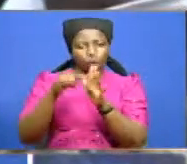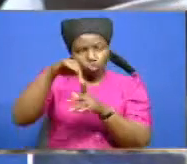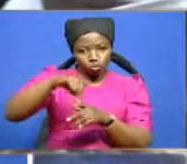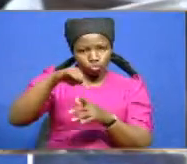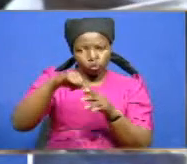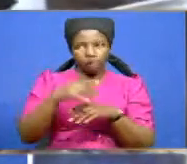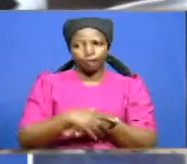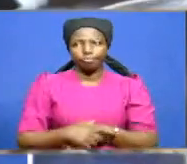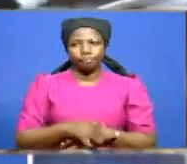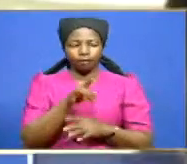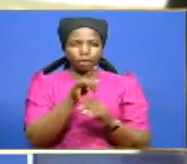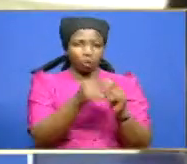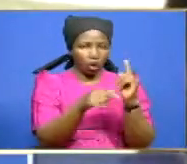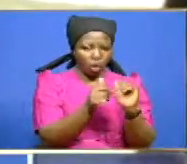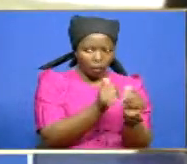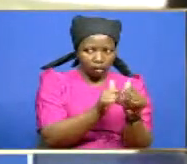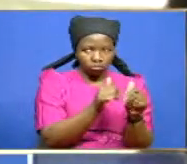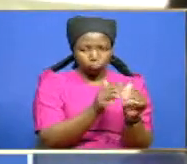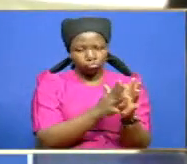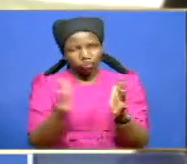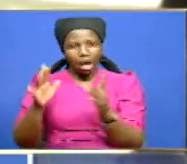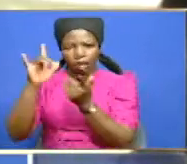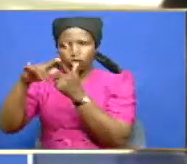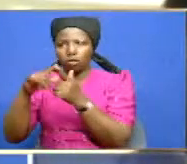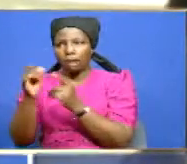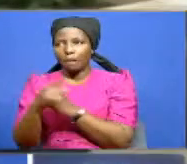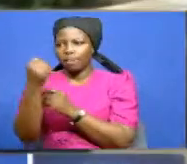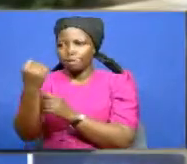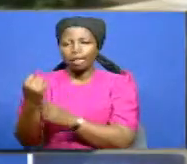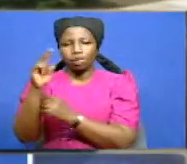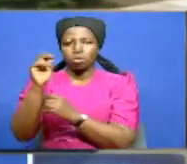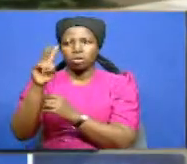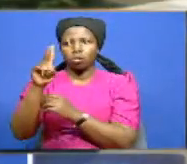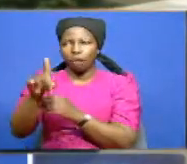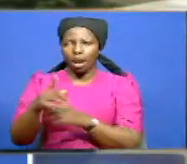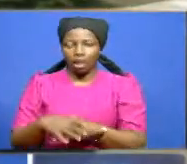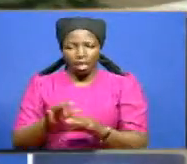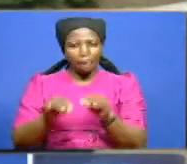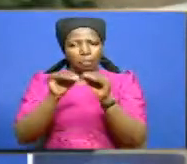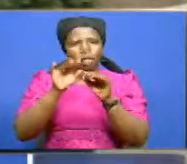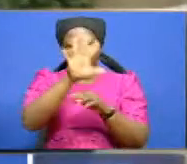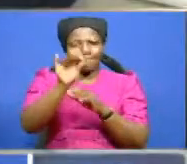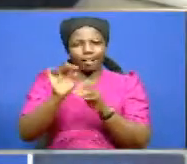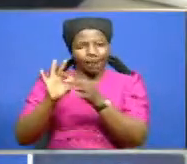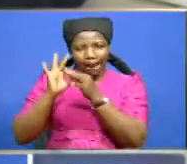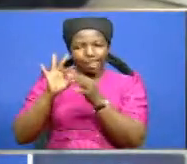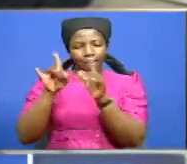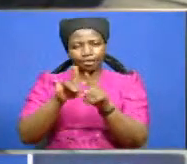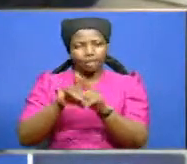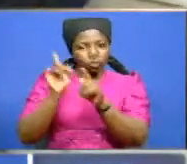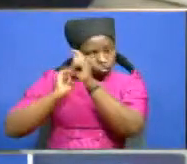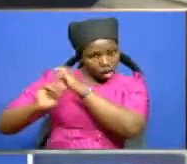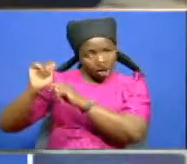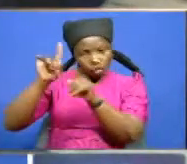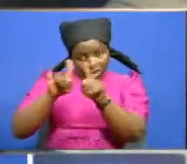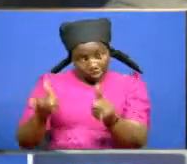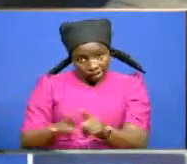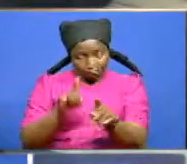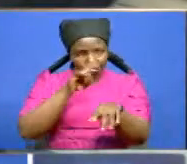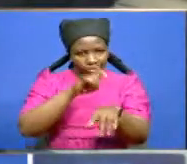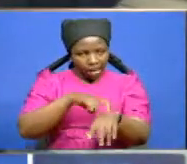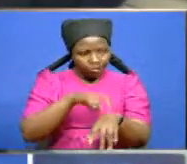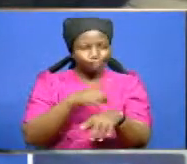May 2021 and will promote African culture and heritage while at the same time fast-tracking the Silencing